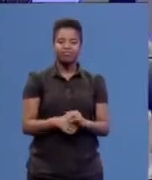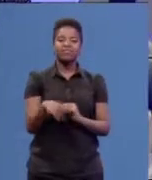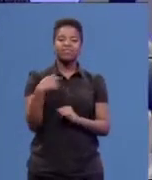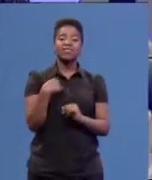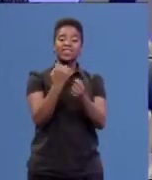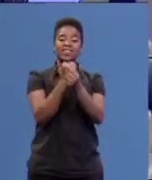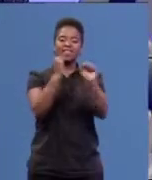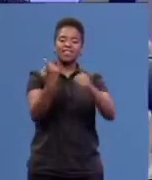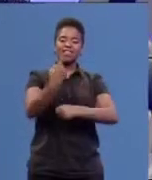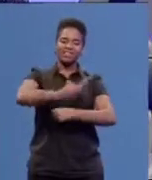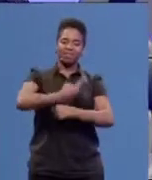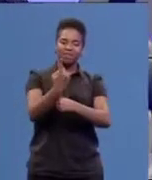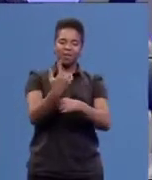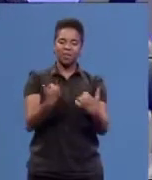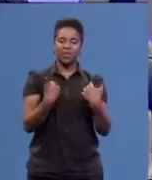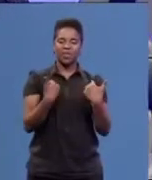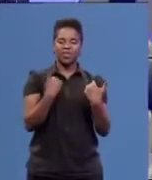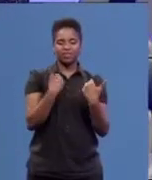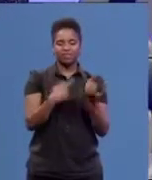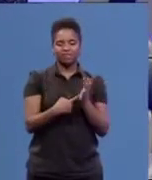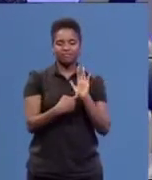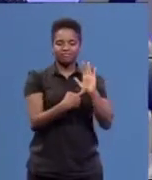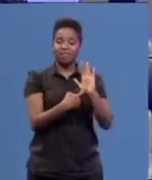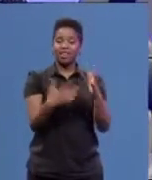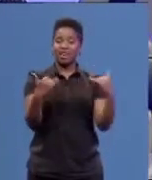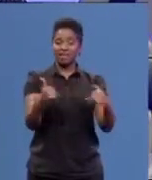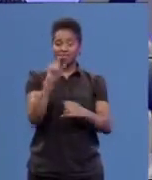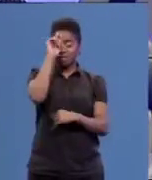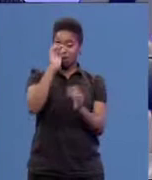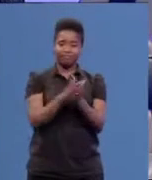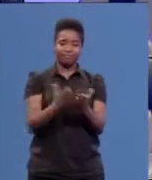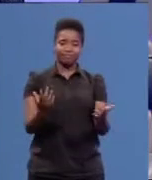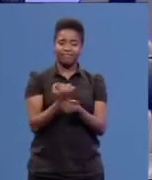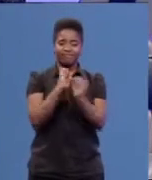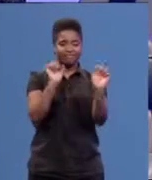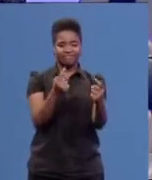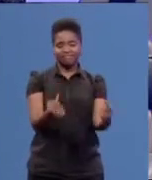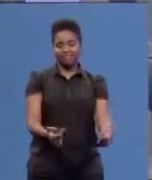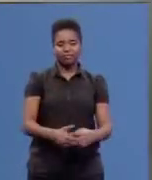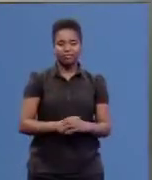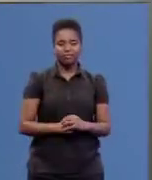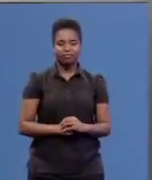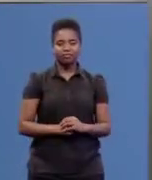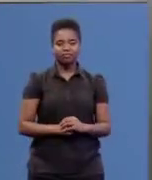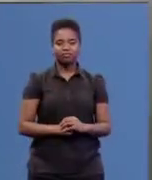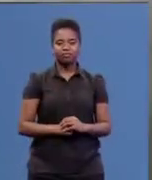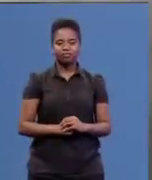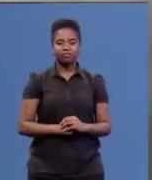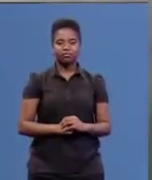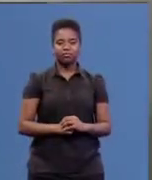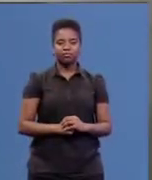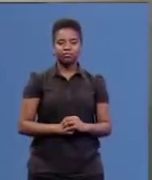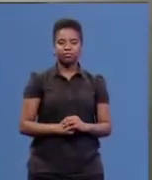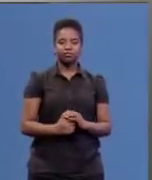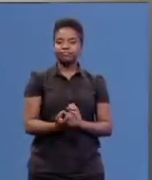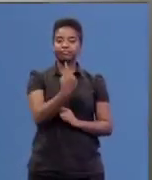freedom days that we have enjoyed with him, because of him and about him. Tamako. Each and every one of you